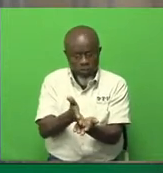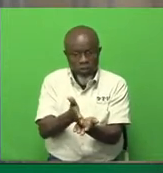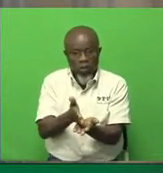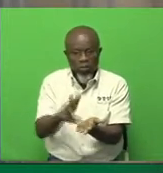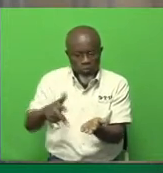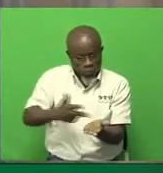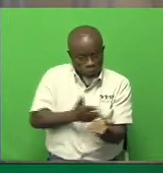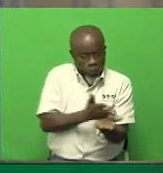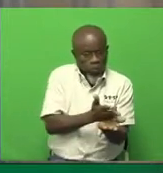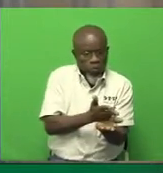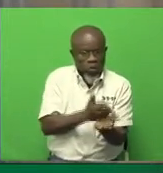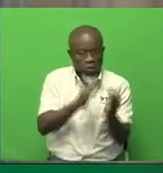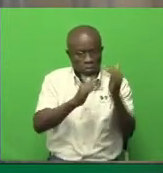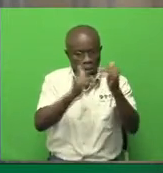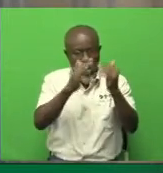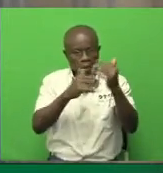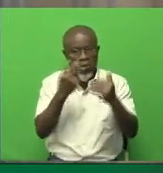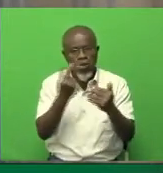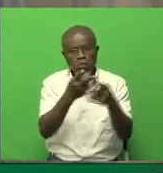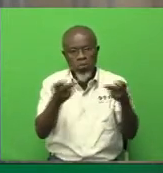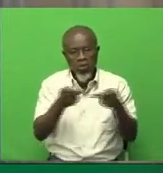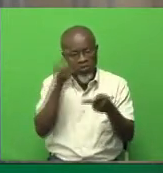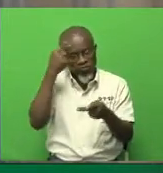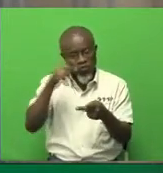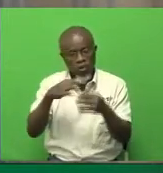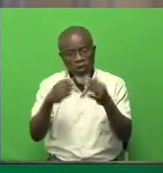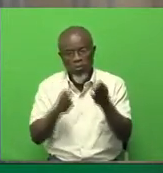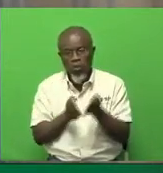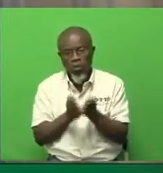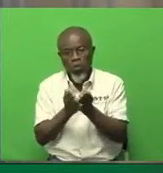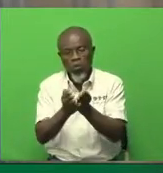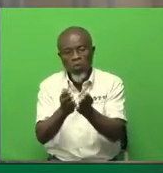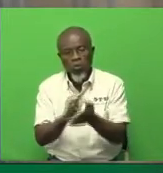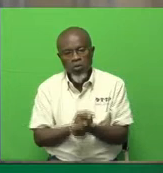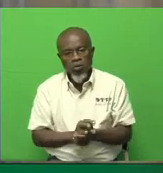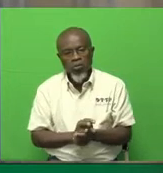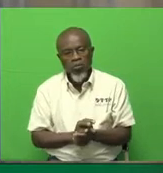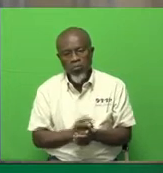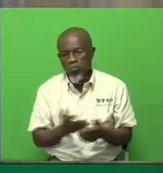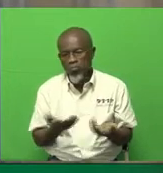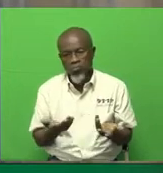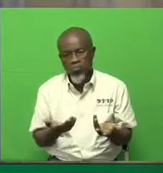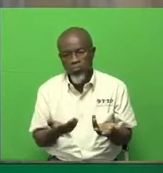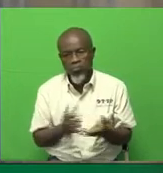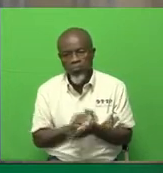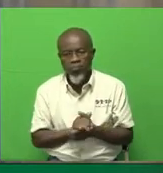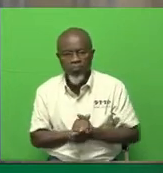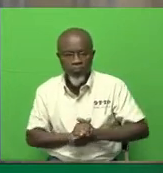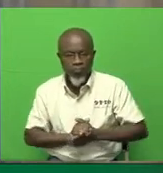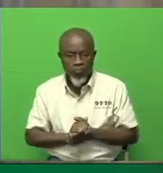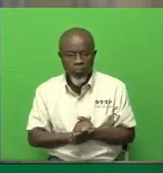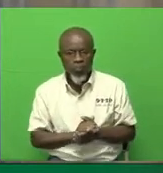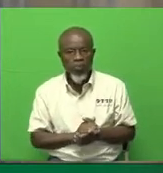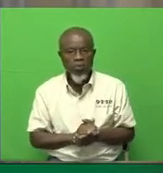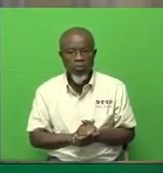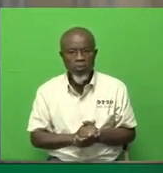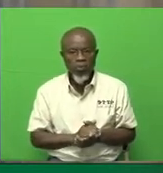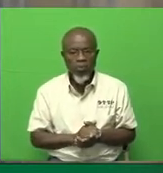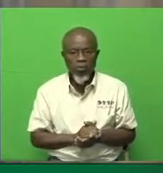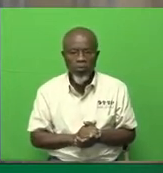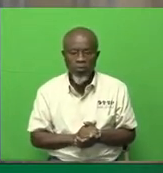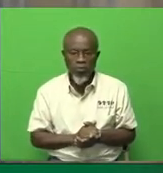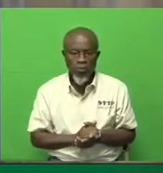vessels in his presentation spoke of improved technology throughout the National Security Service